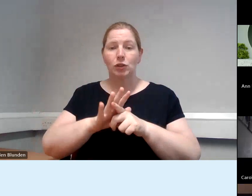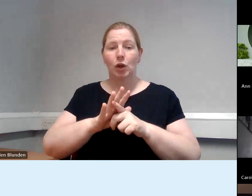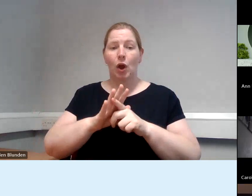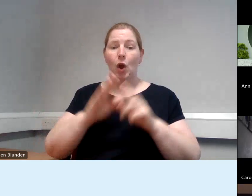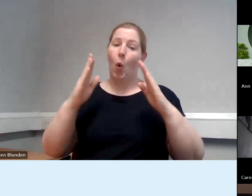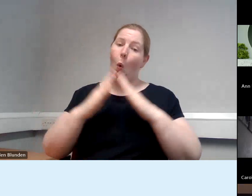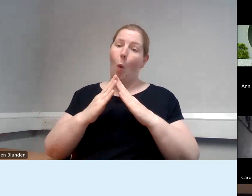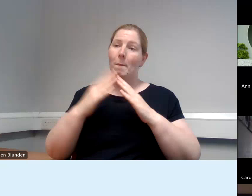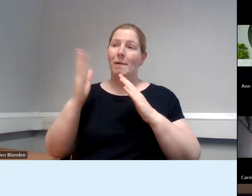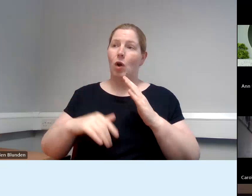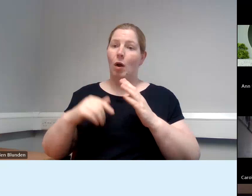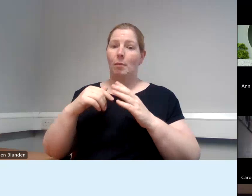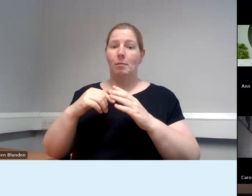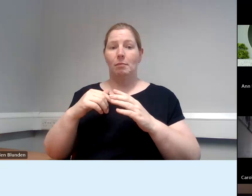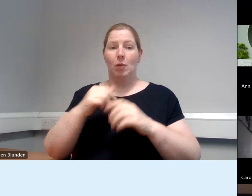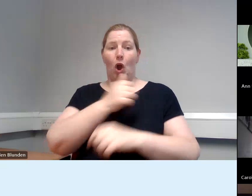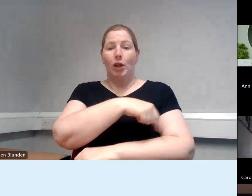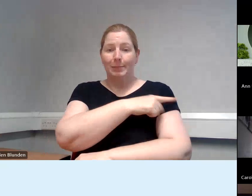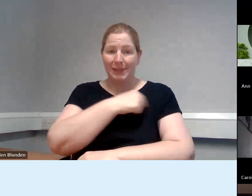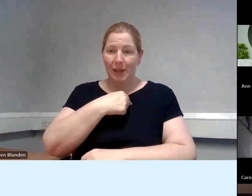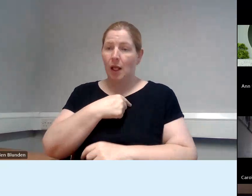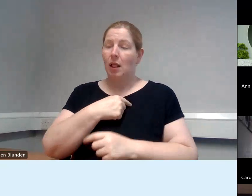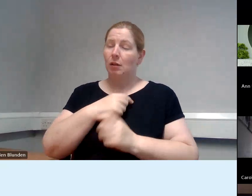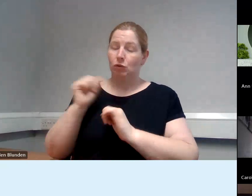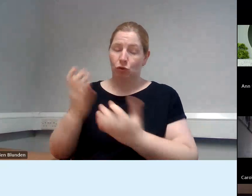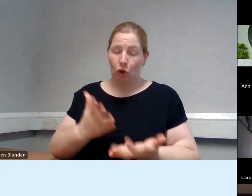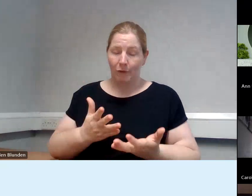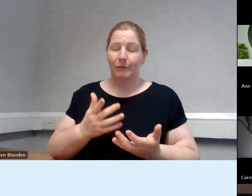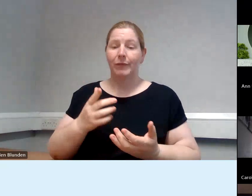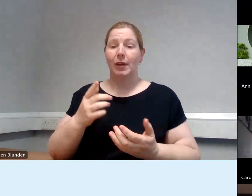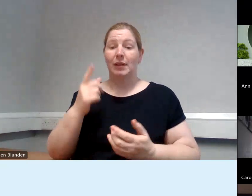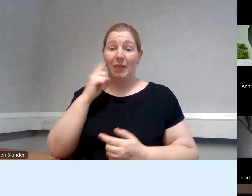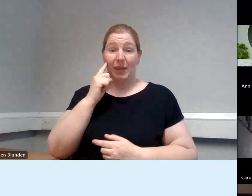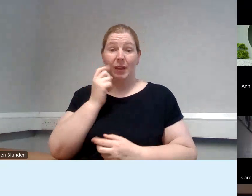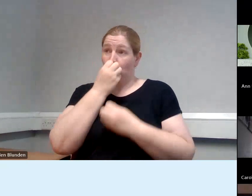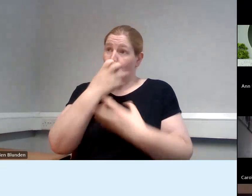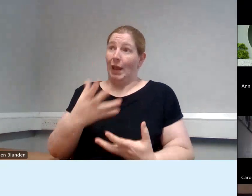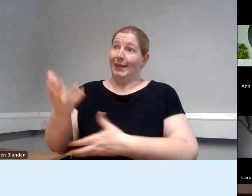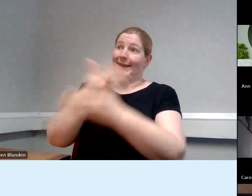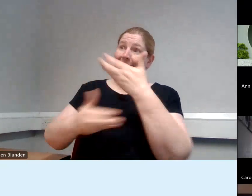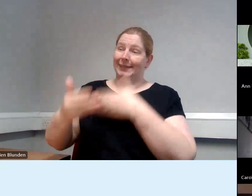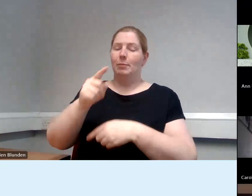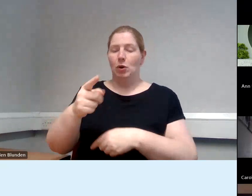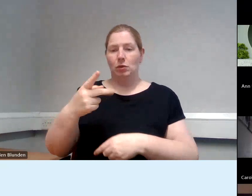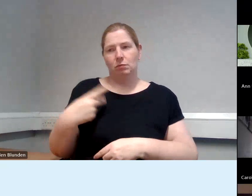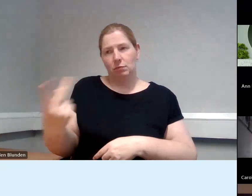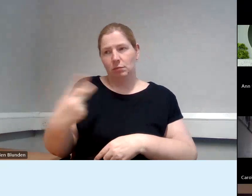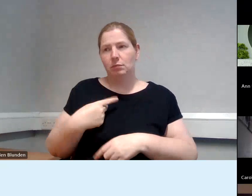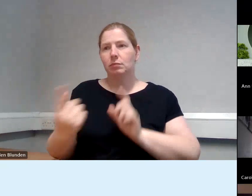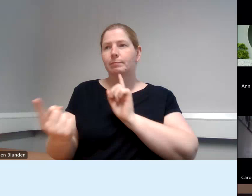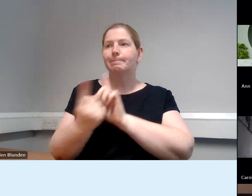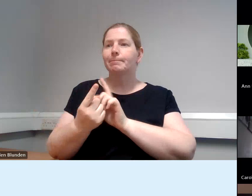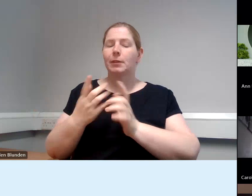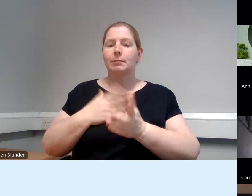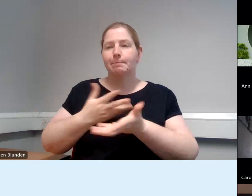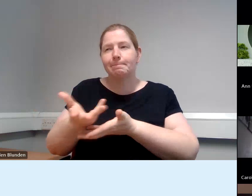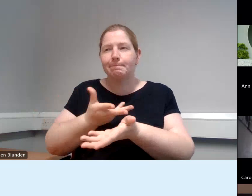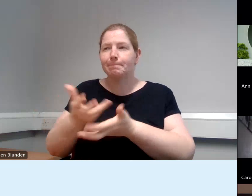not in this meeting, but I think it'd be great if we could have maybe a further conversation around how our service